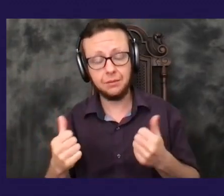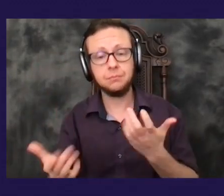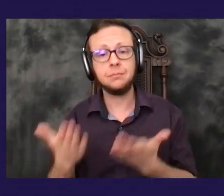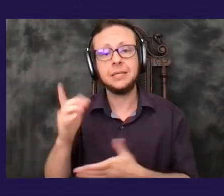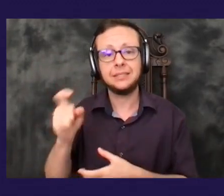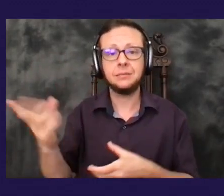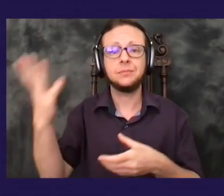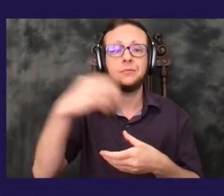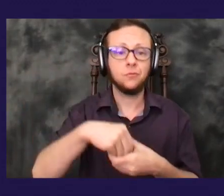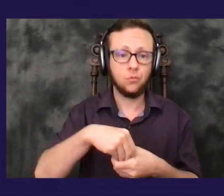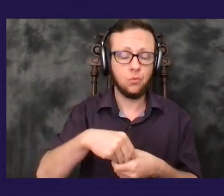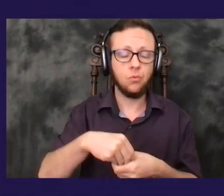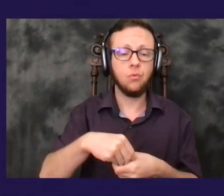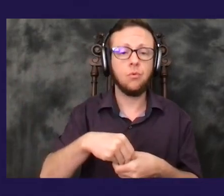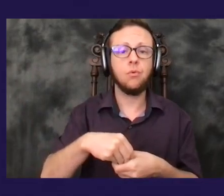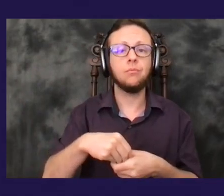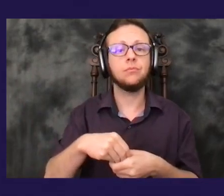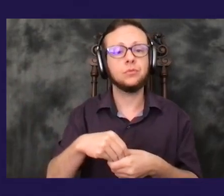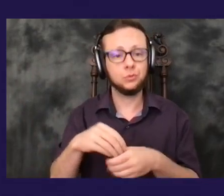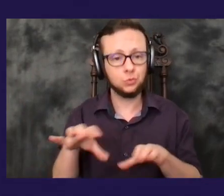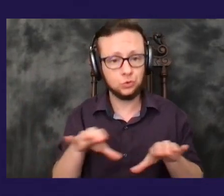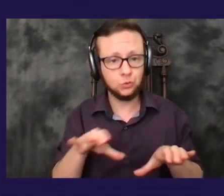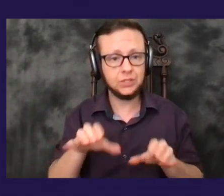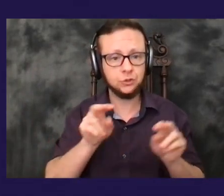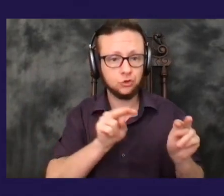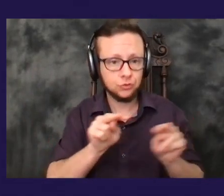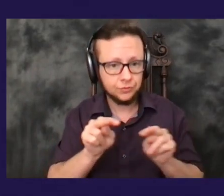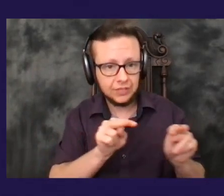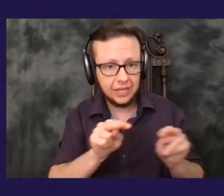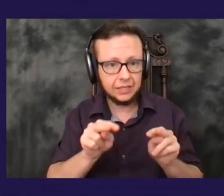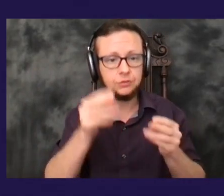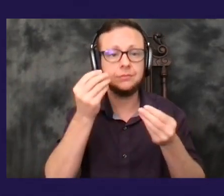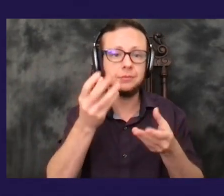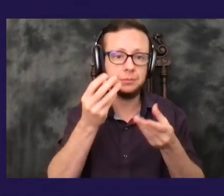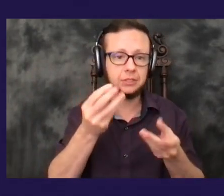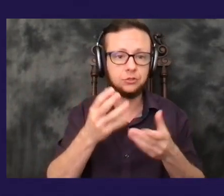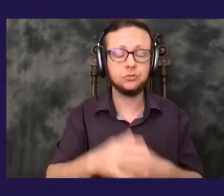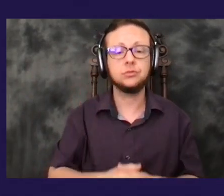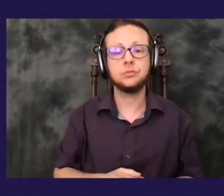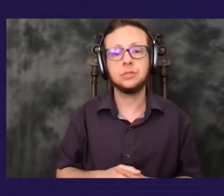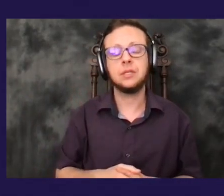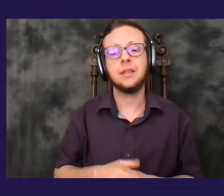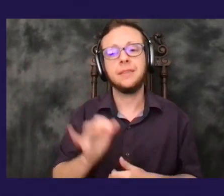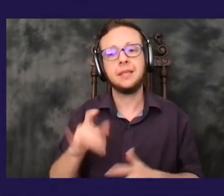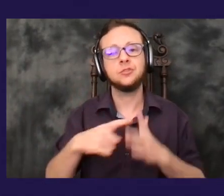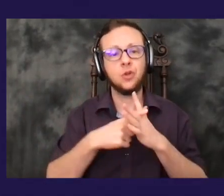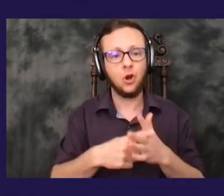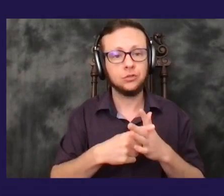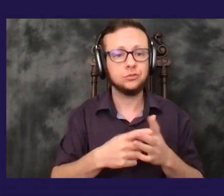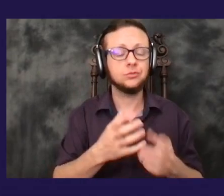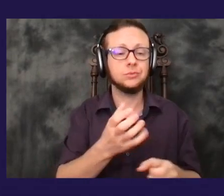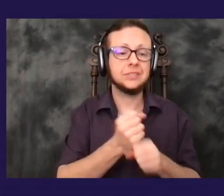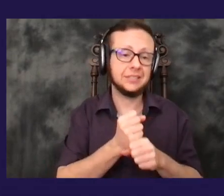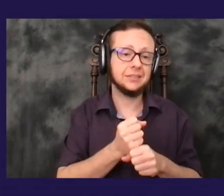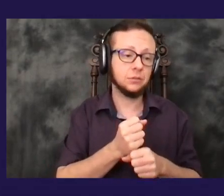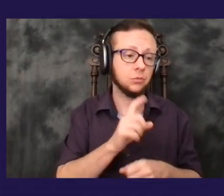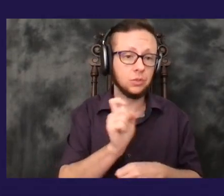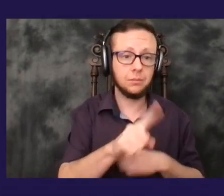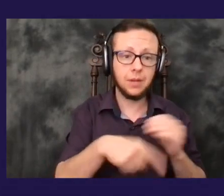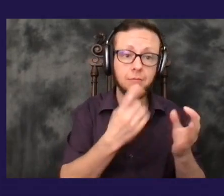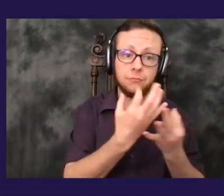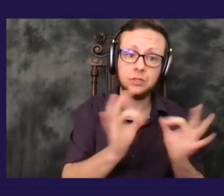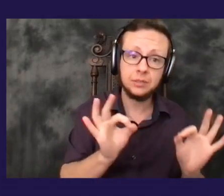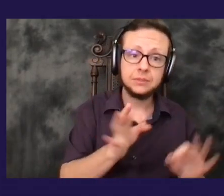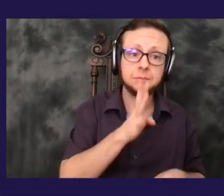involved in doing the surveillance of information, which starts to get into questions of freedom of speech, questions of